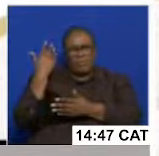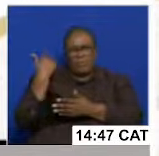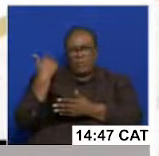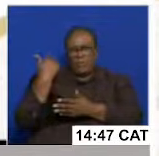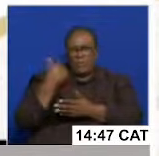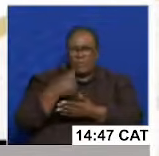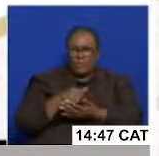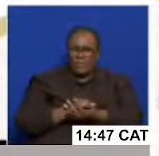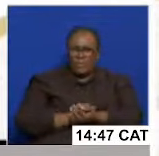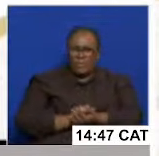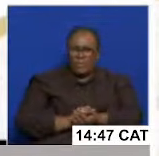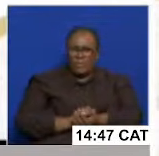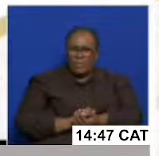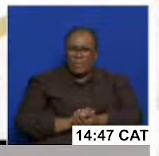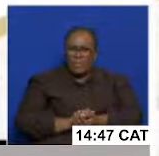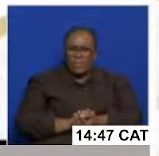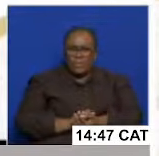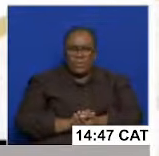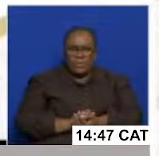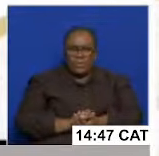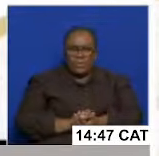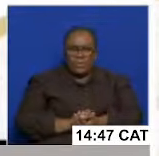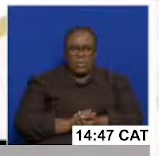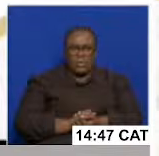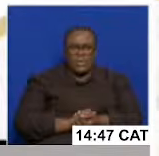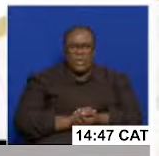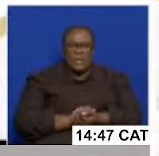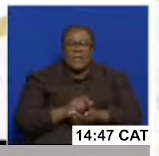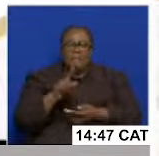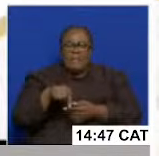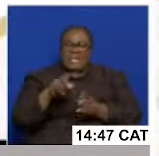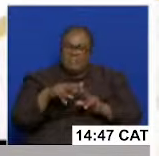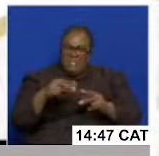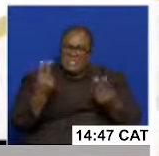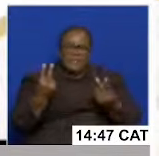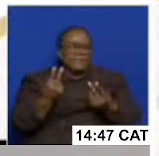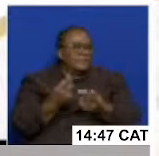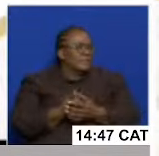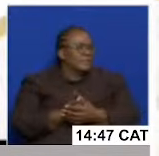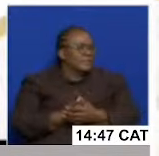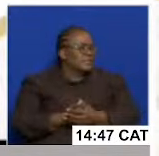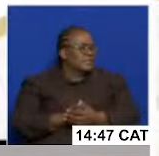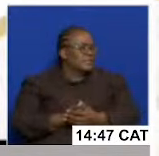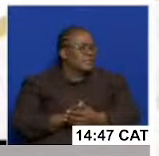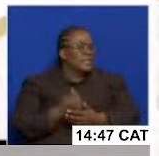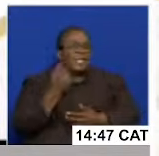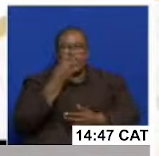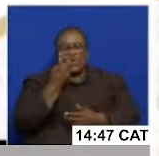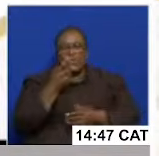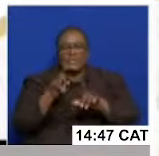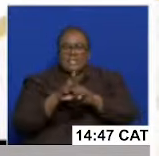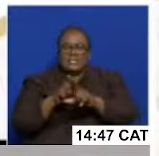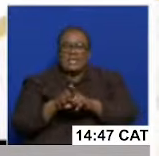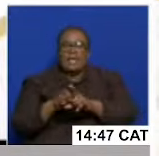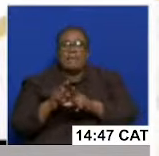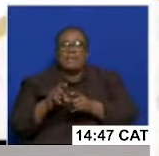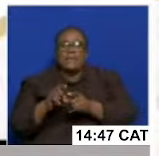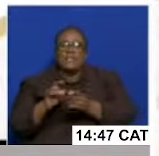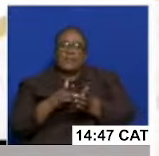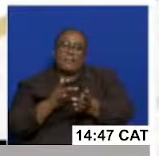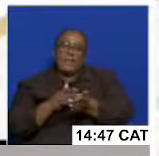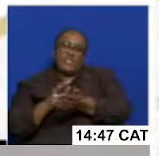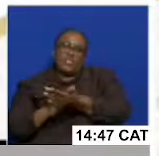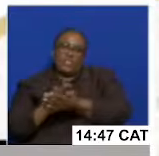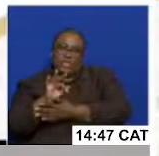It looks like It page should be the 13. different one. It looks like page 13 of the other file that we looked at.